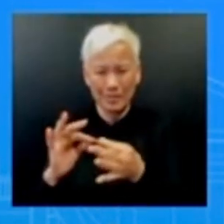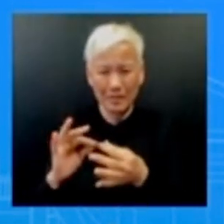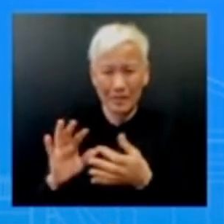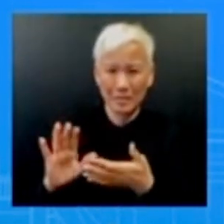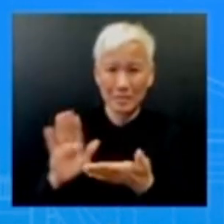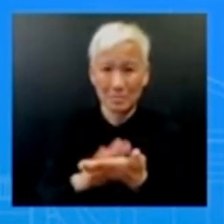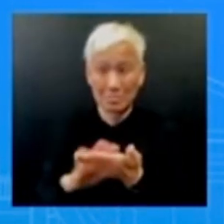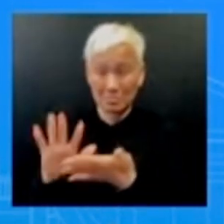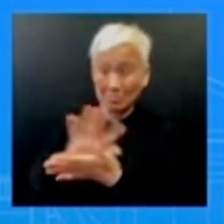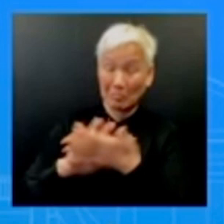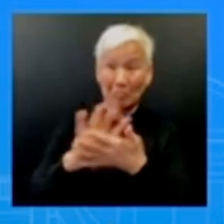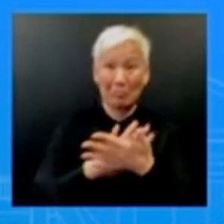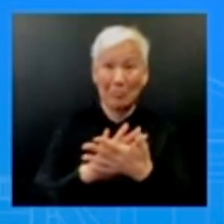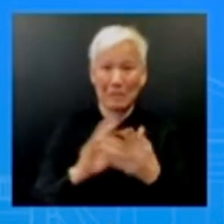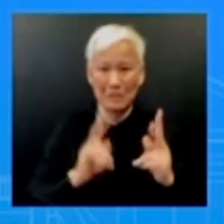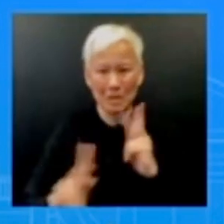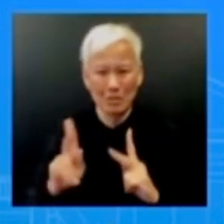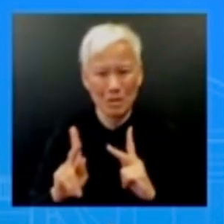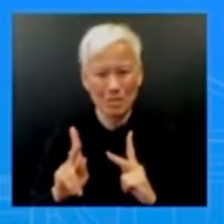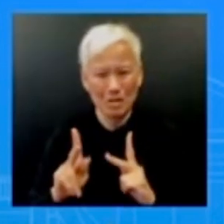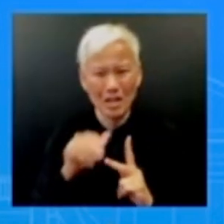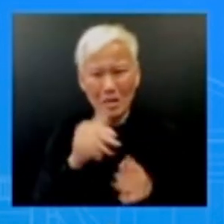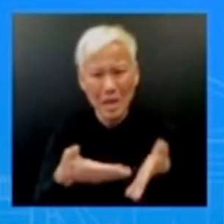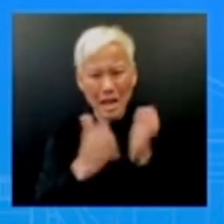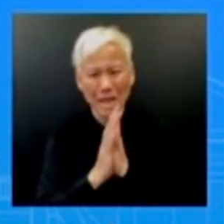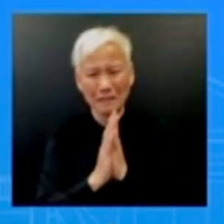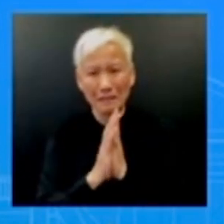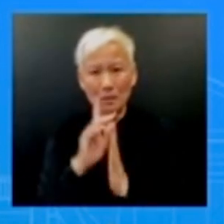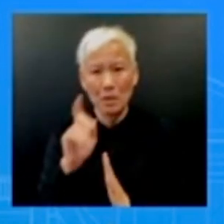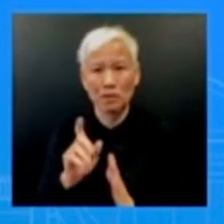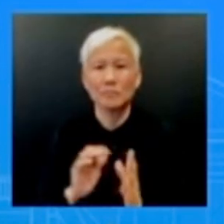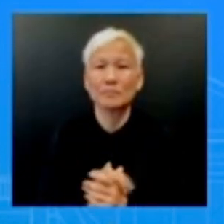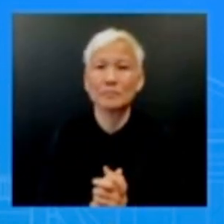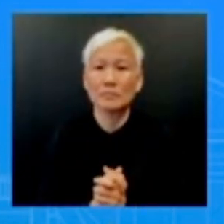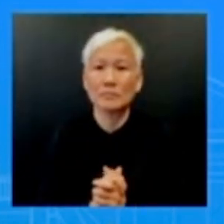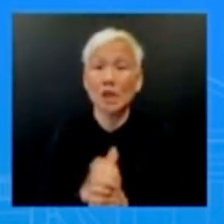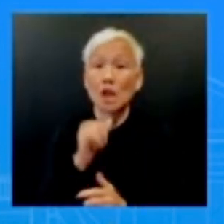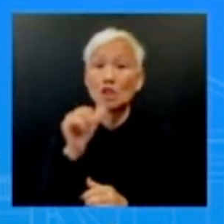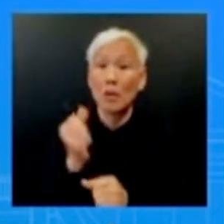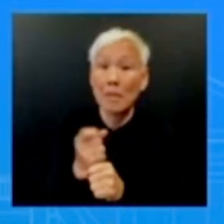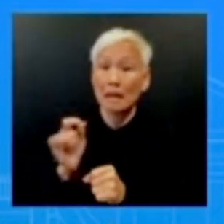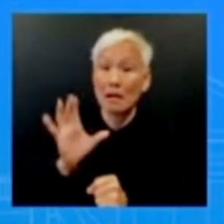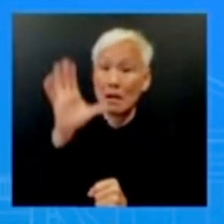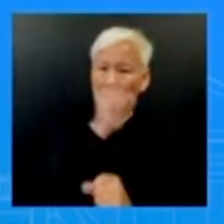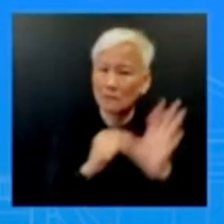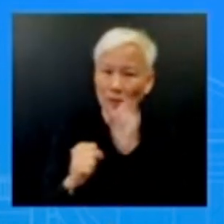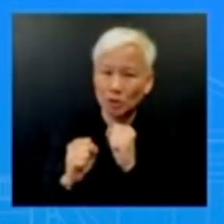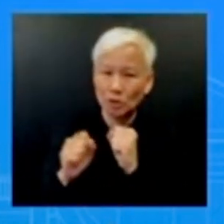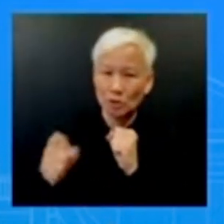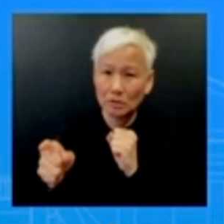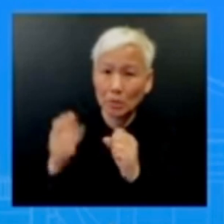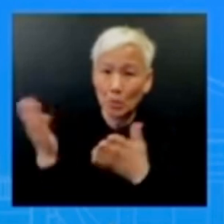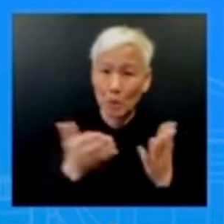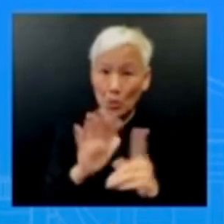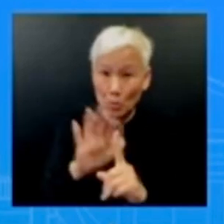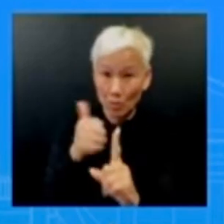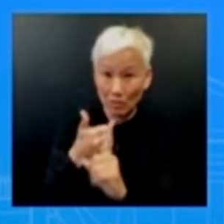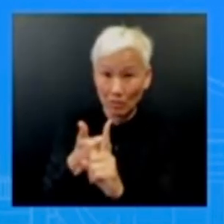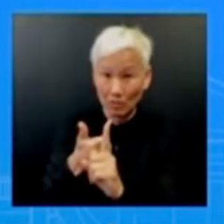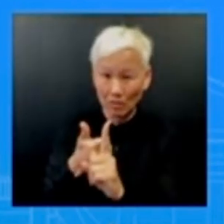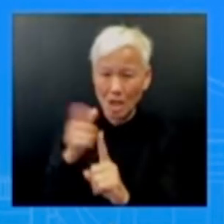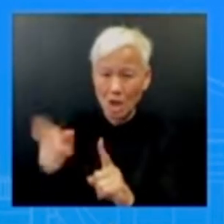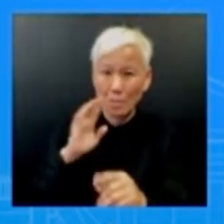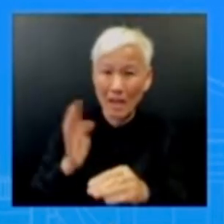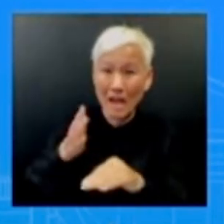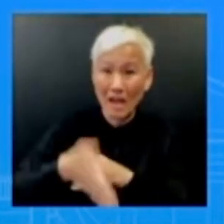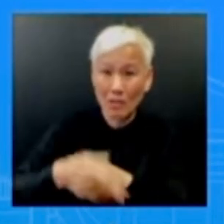get any questions. Don't make assumptions about what the rest of us do. Mind your manners when you're in here. If you have a problem, you bring it up afterwards. But you are impinging on